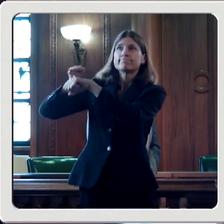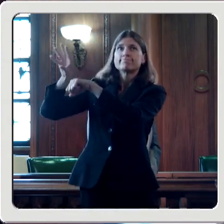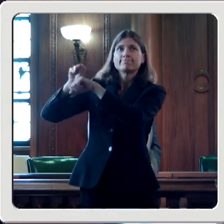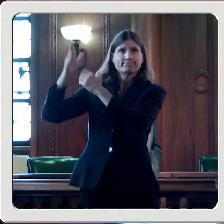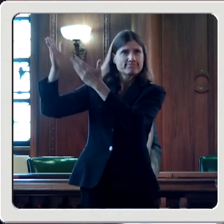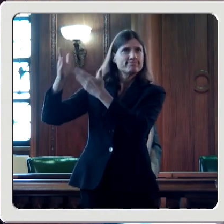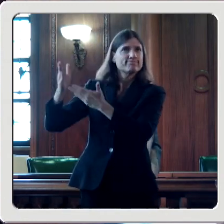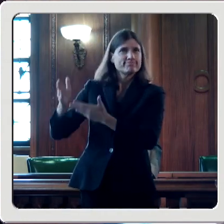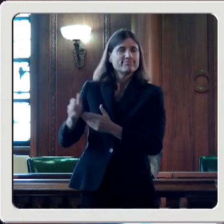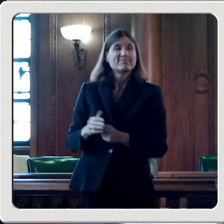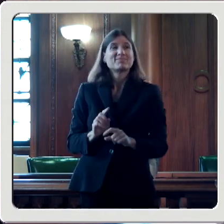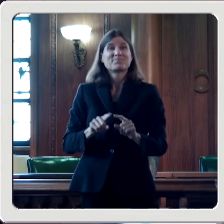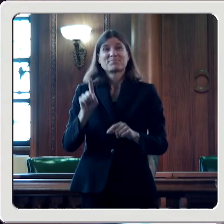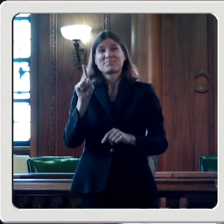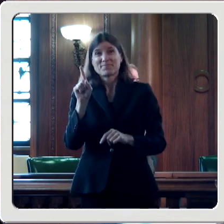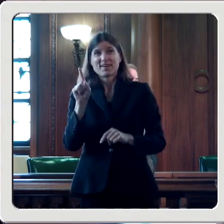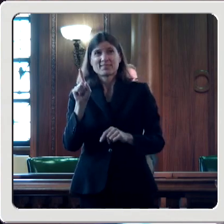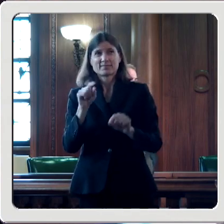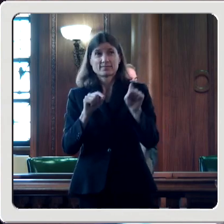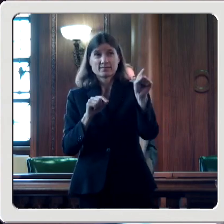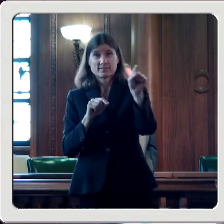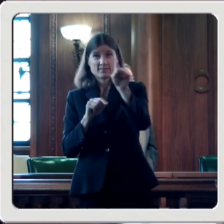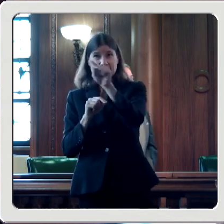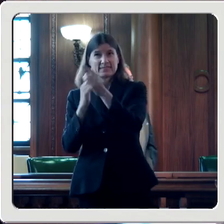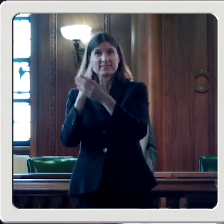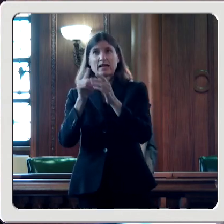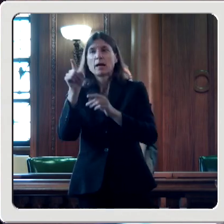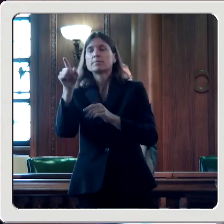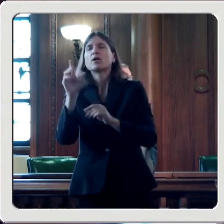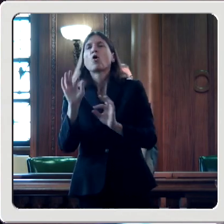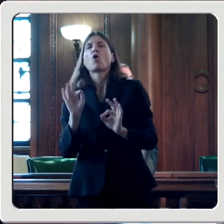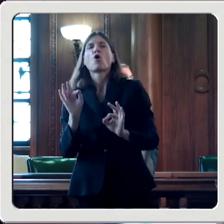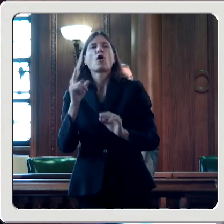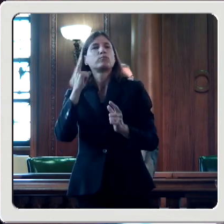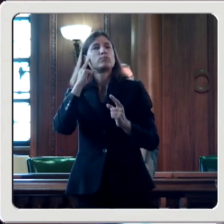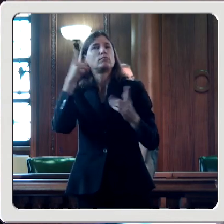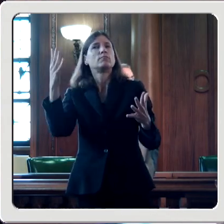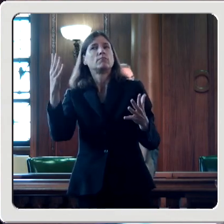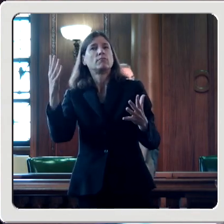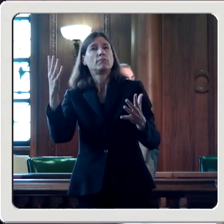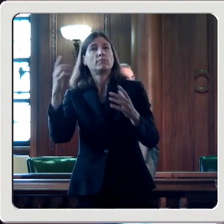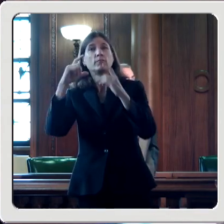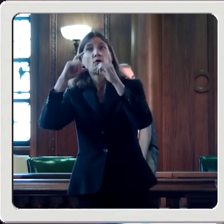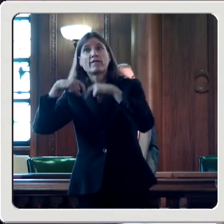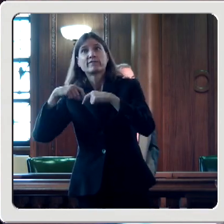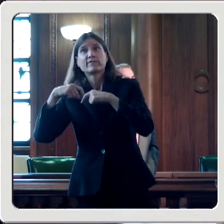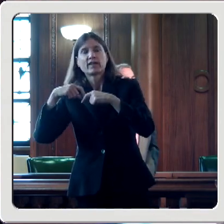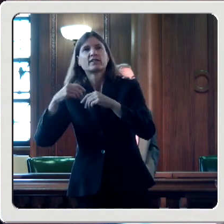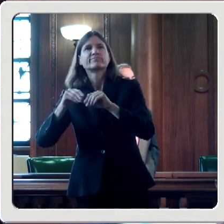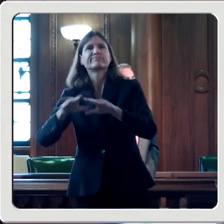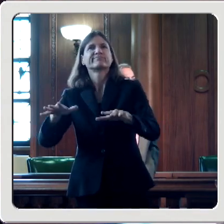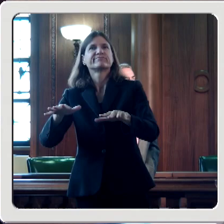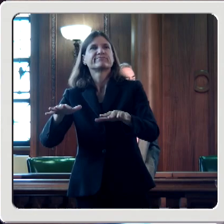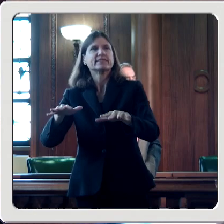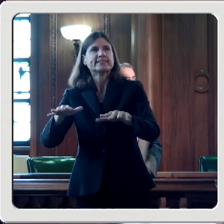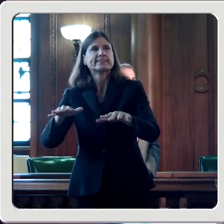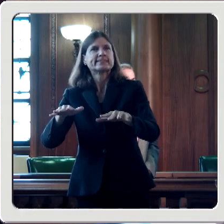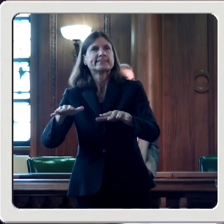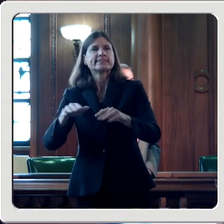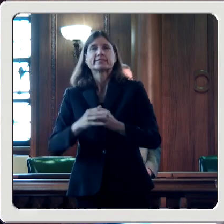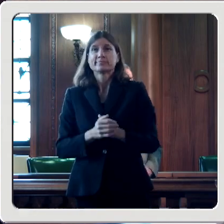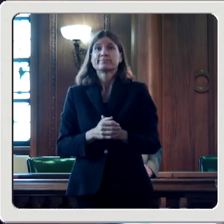followed those recommendations. And this past week, the weekly report from the Department of Public Health showed